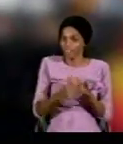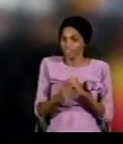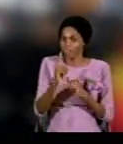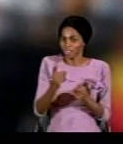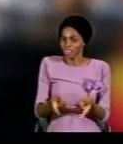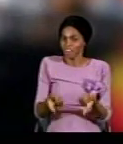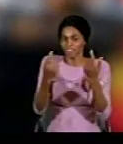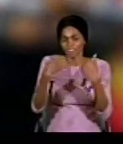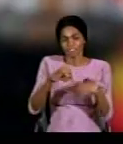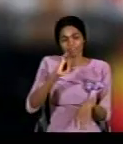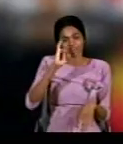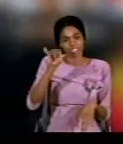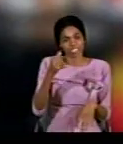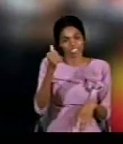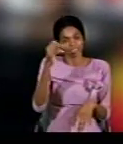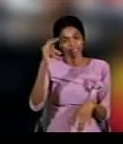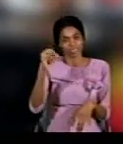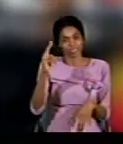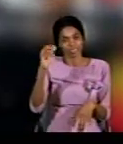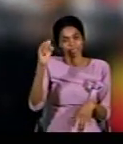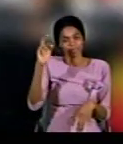to February